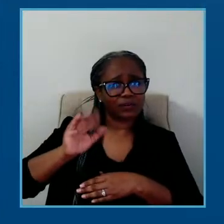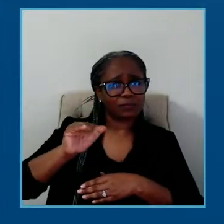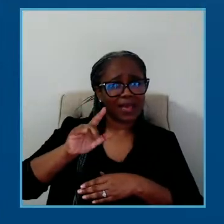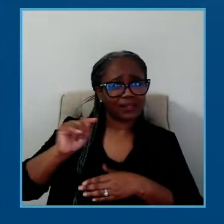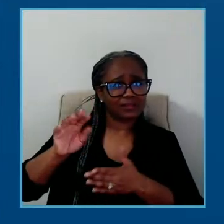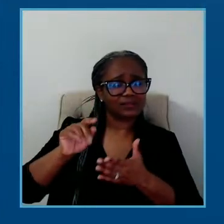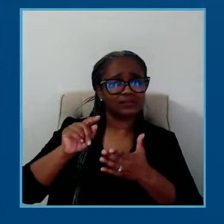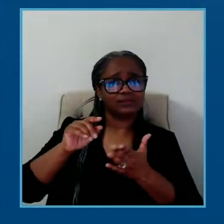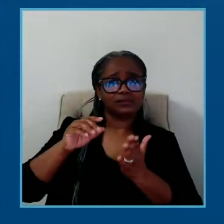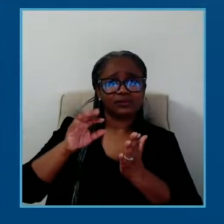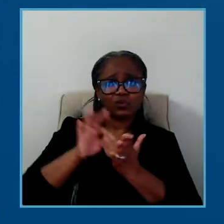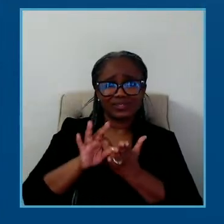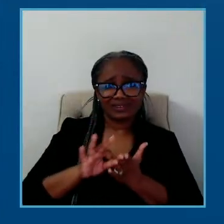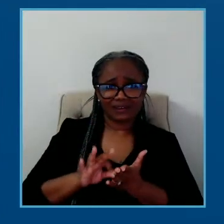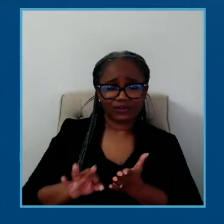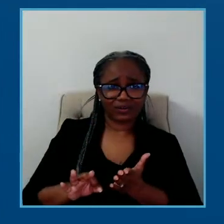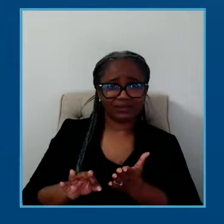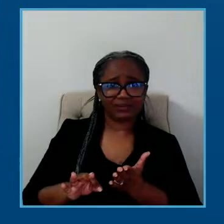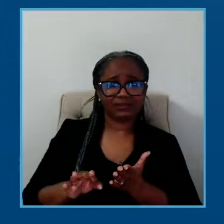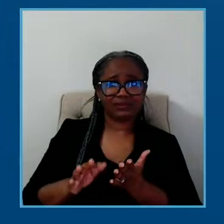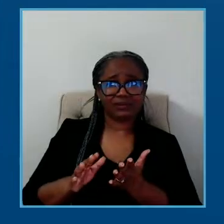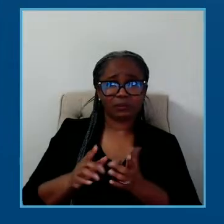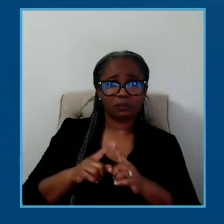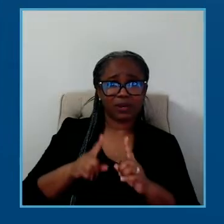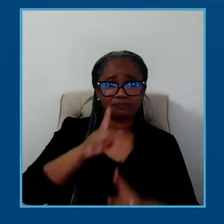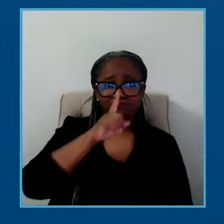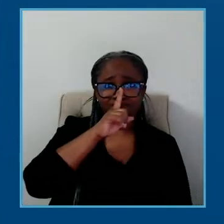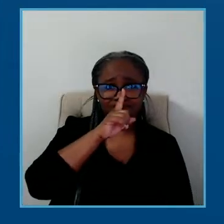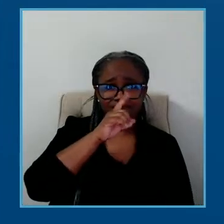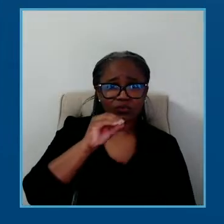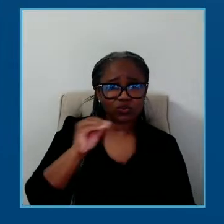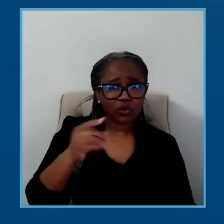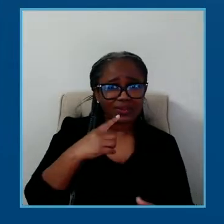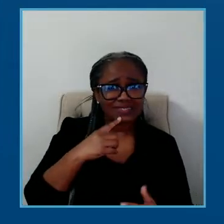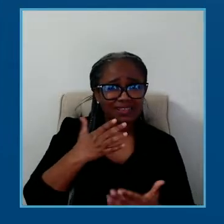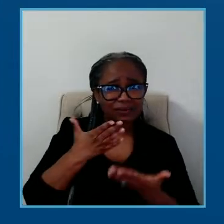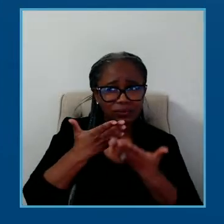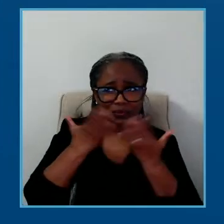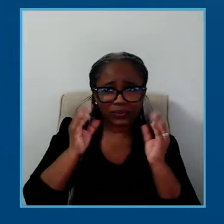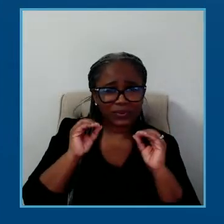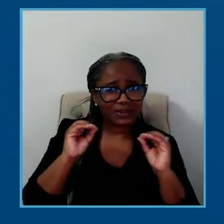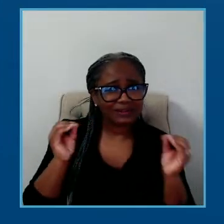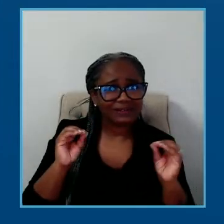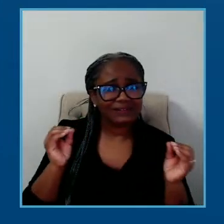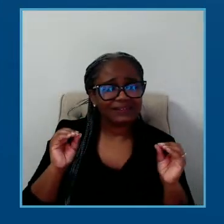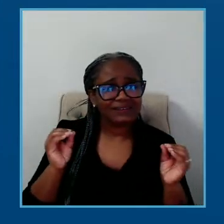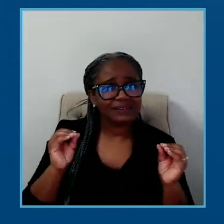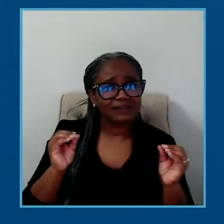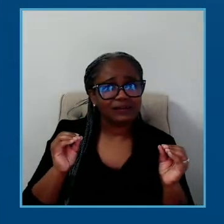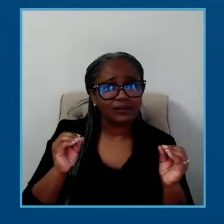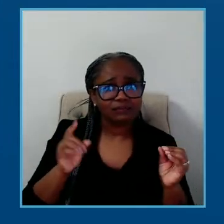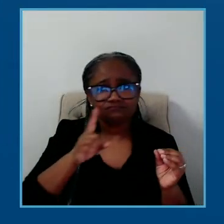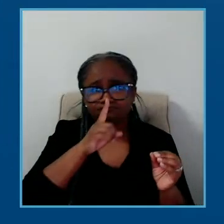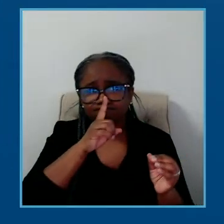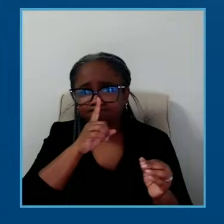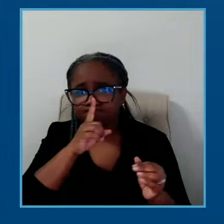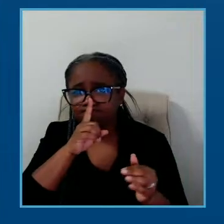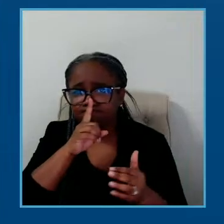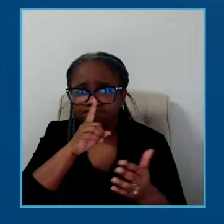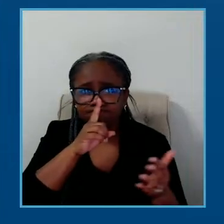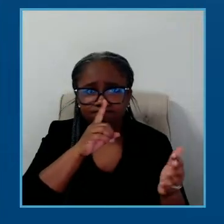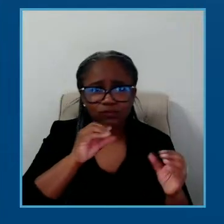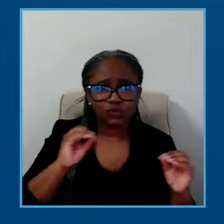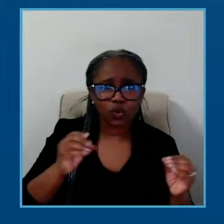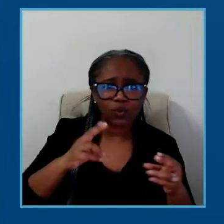of either of the candidates who were not successful did not say a thing. And for me, that's what is like